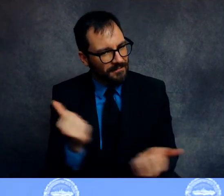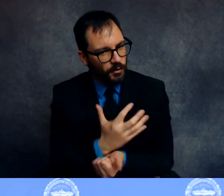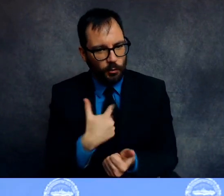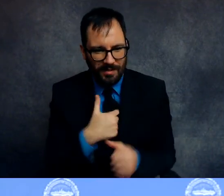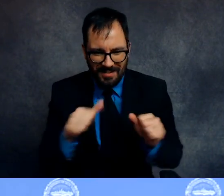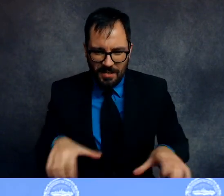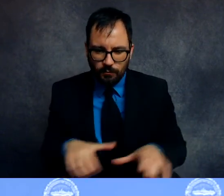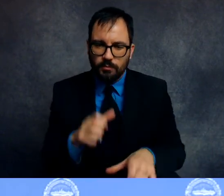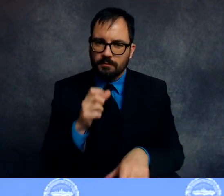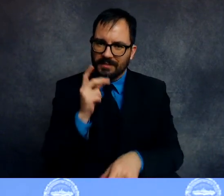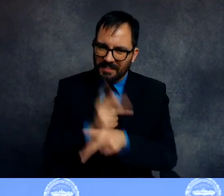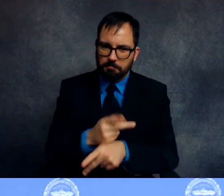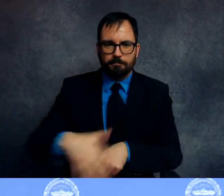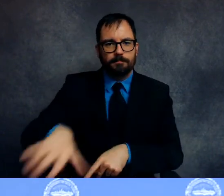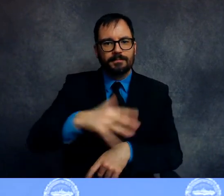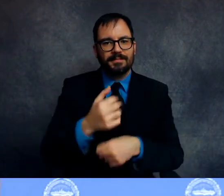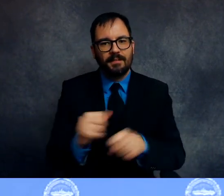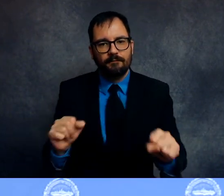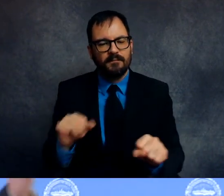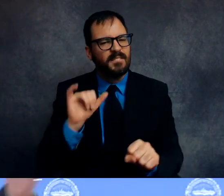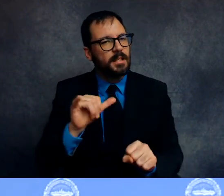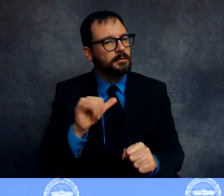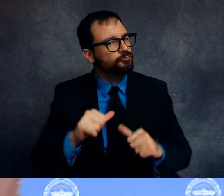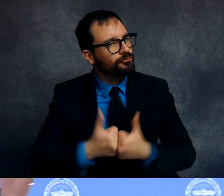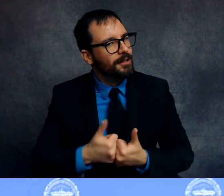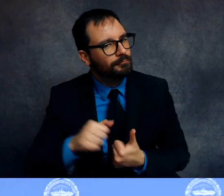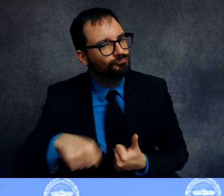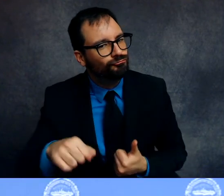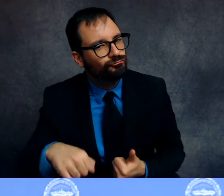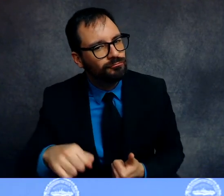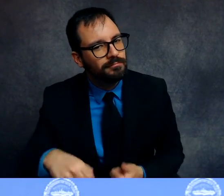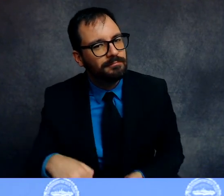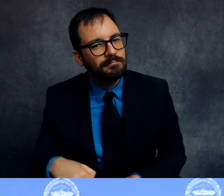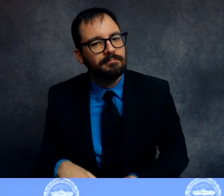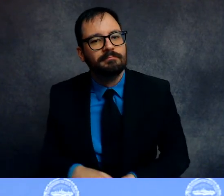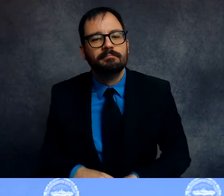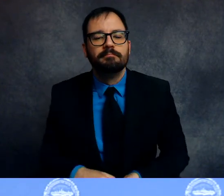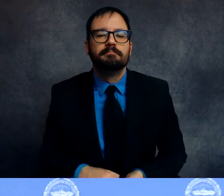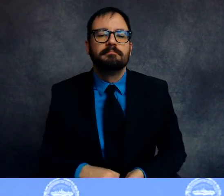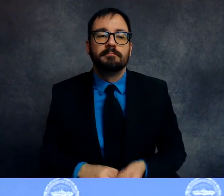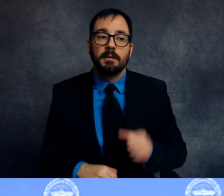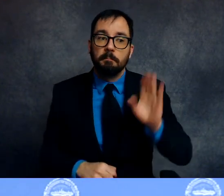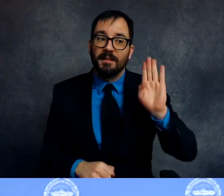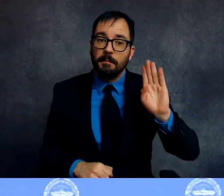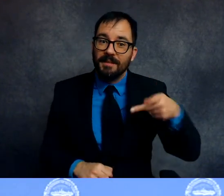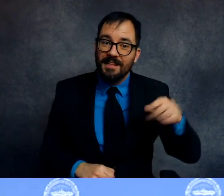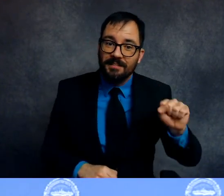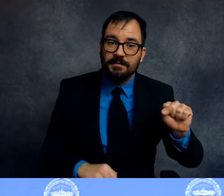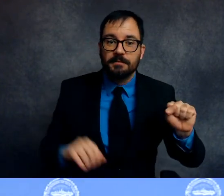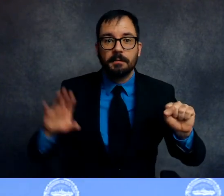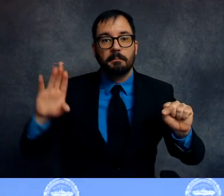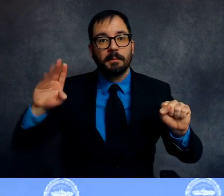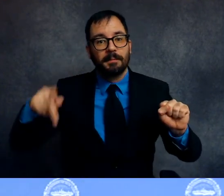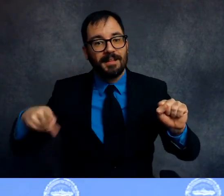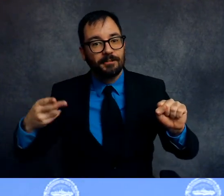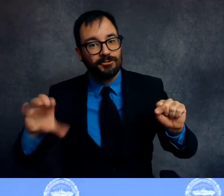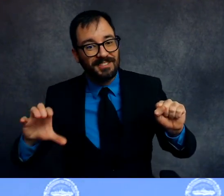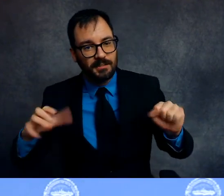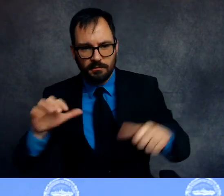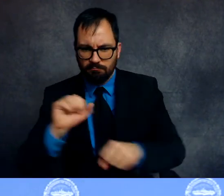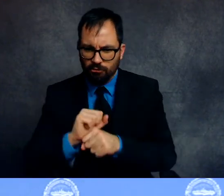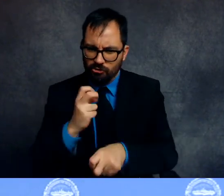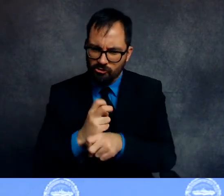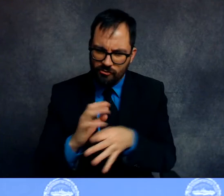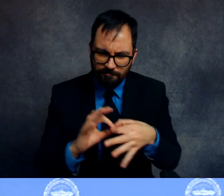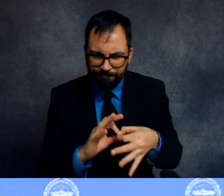about doing everything we can for young ones to stay separated, which is part of the challenge. But what I would say is that BPS and